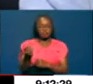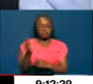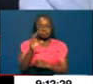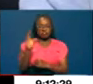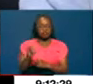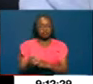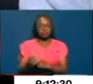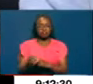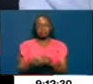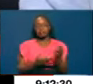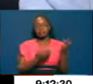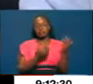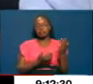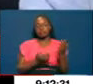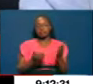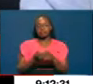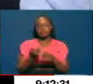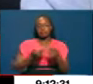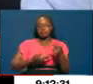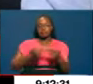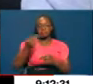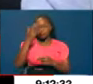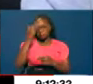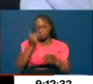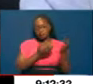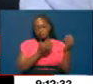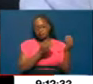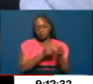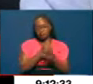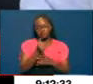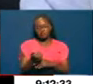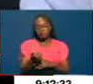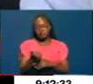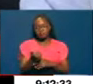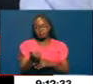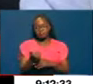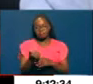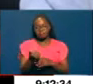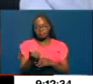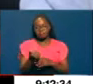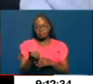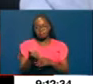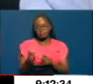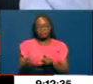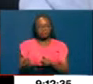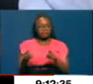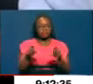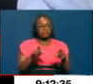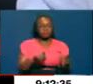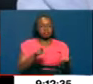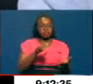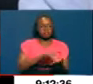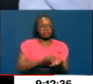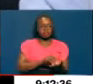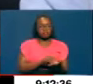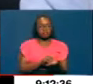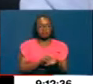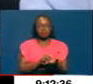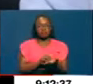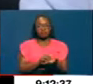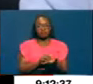expect to rise because we are anticipating another consignment of Pfizer, the second consignment